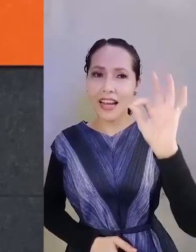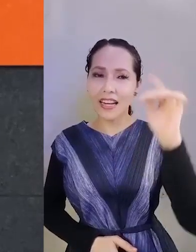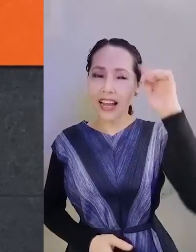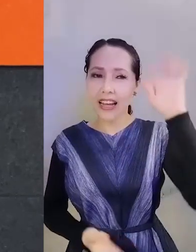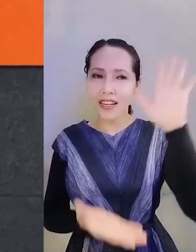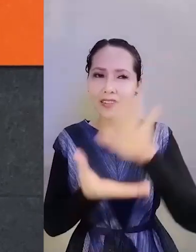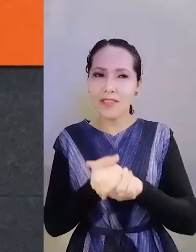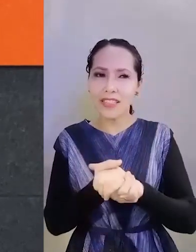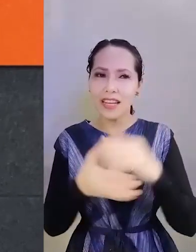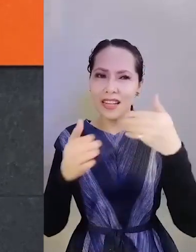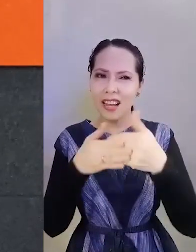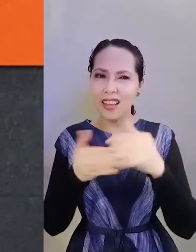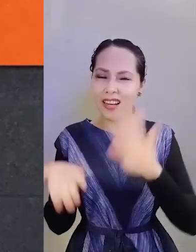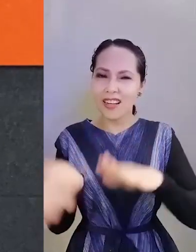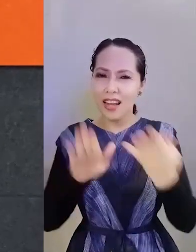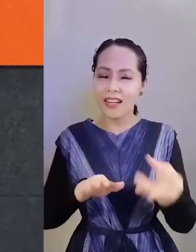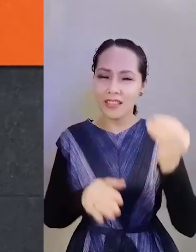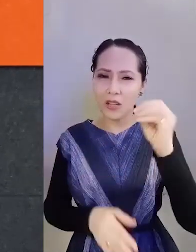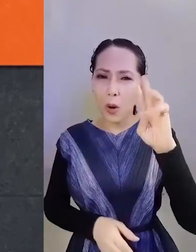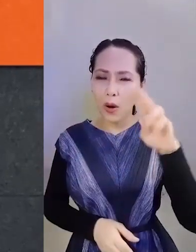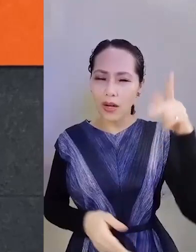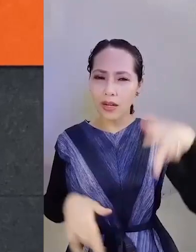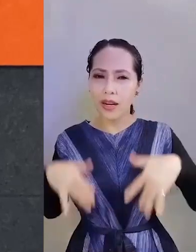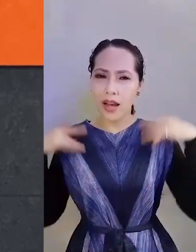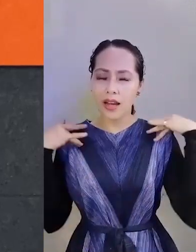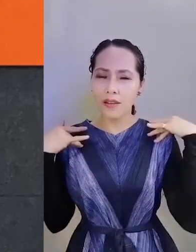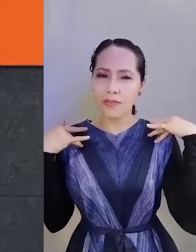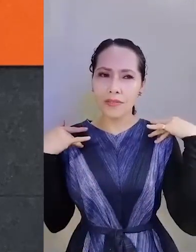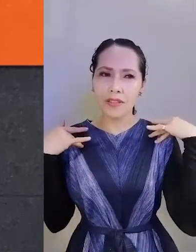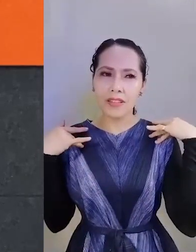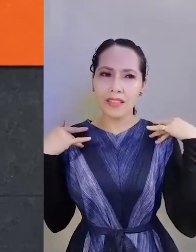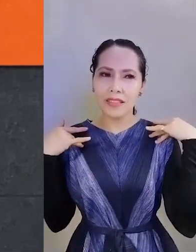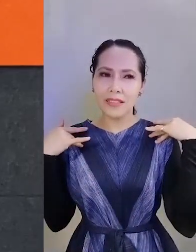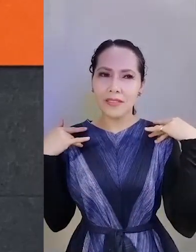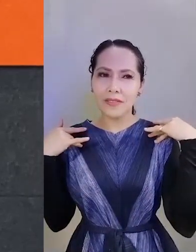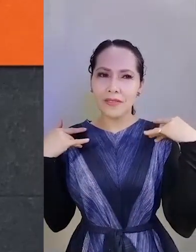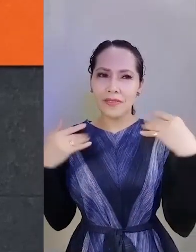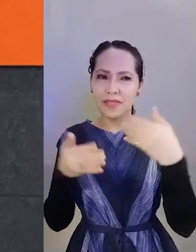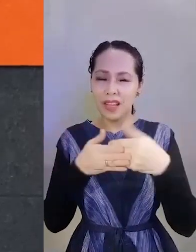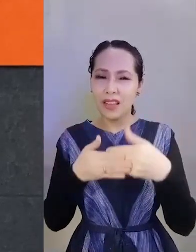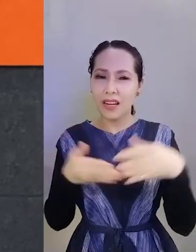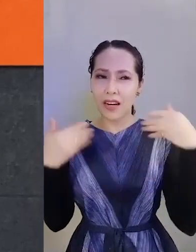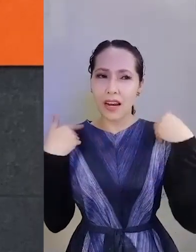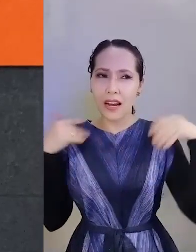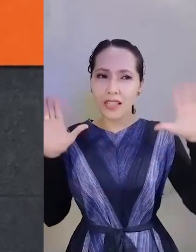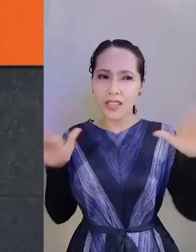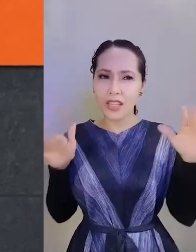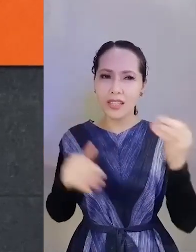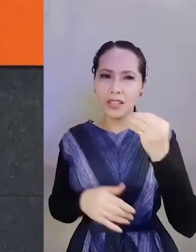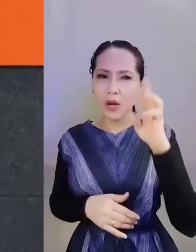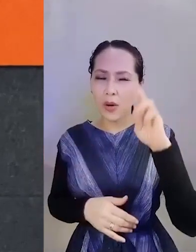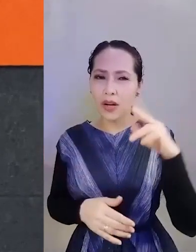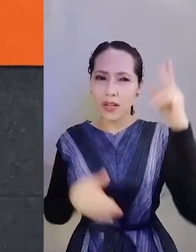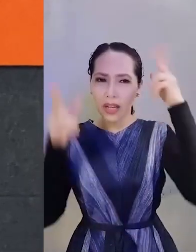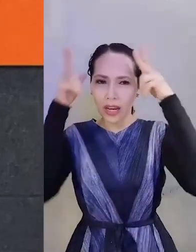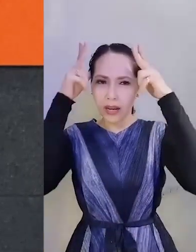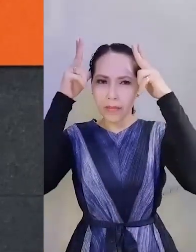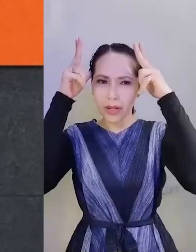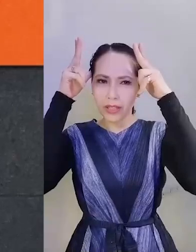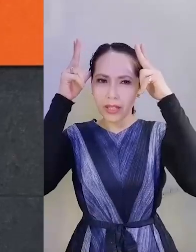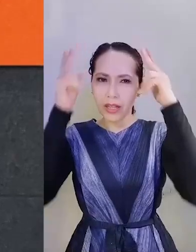neither death nor life, neither angels nor demons, neither the present nor the